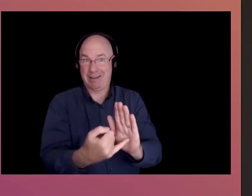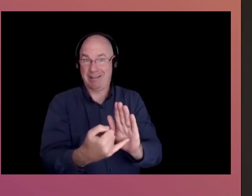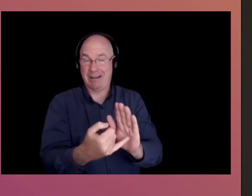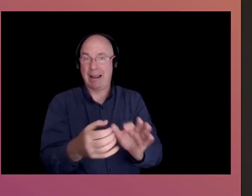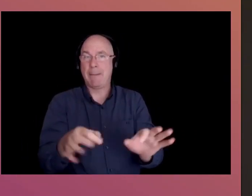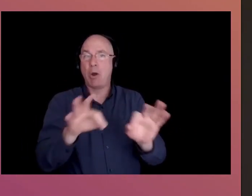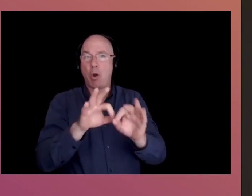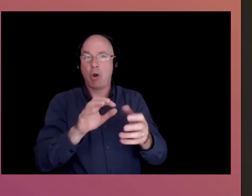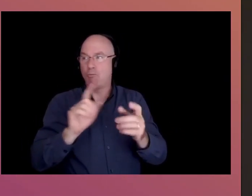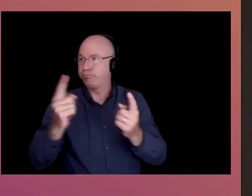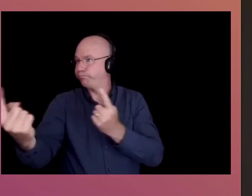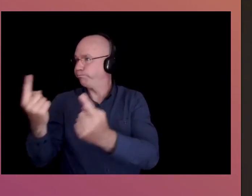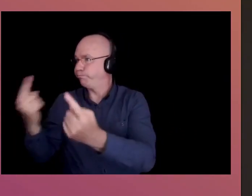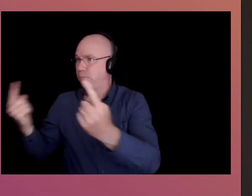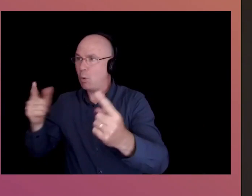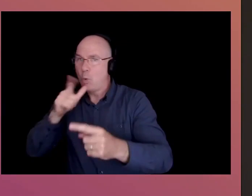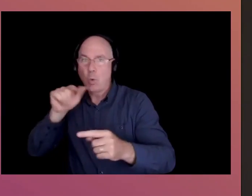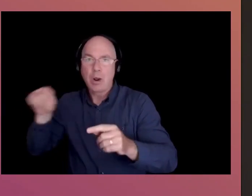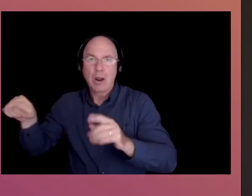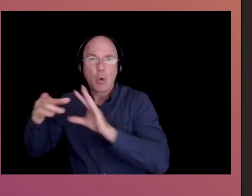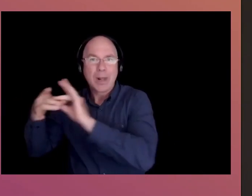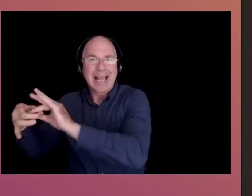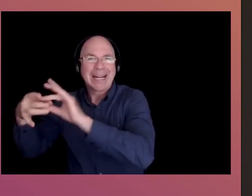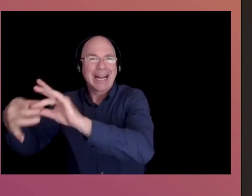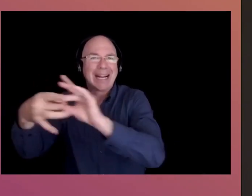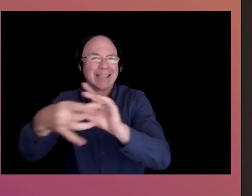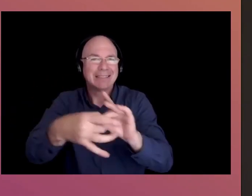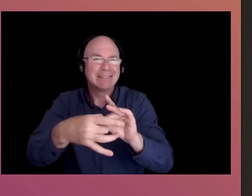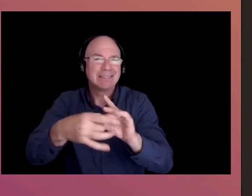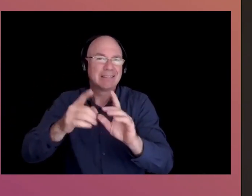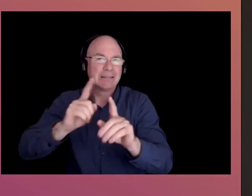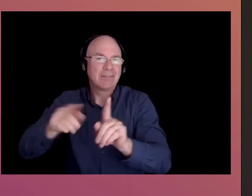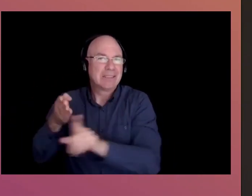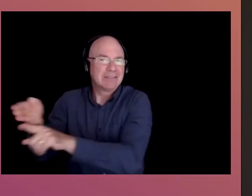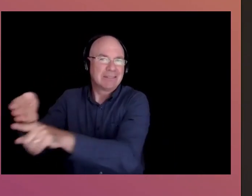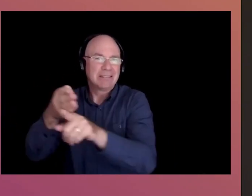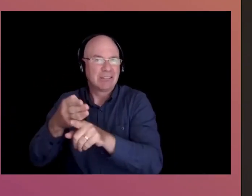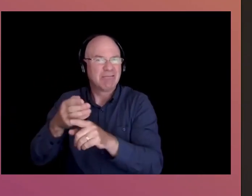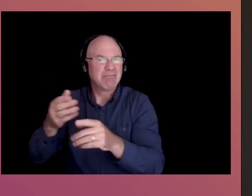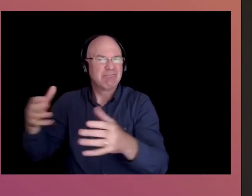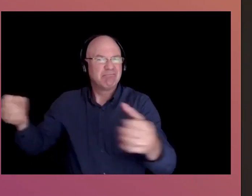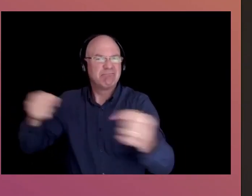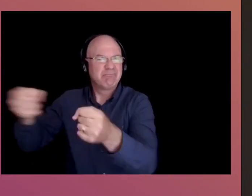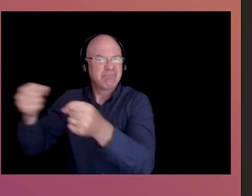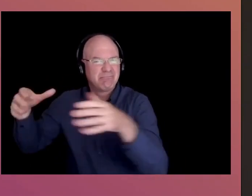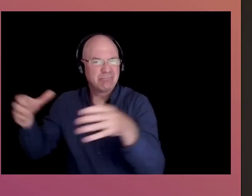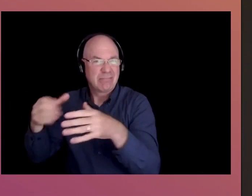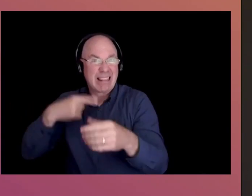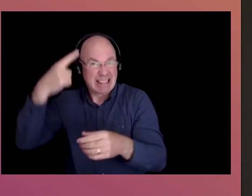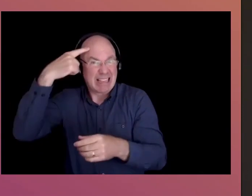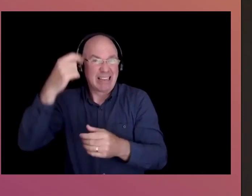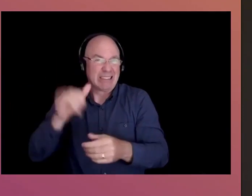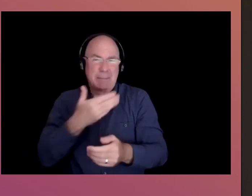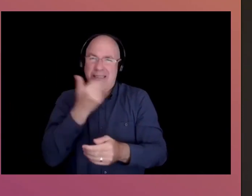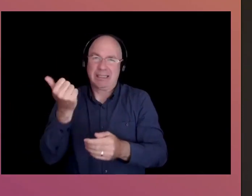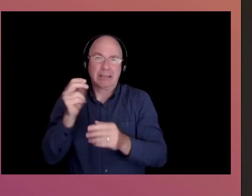together with any related people from various areas. So I really think interdisciplinary approach is